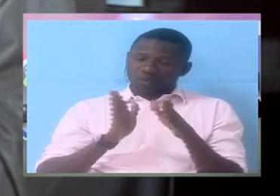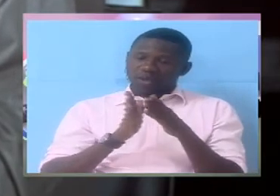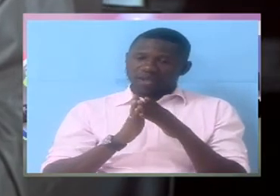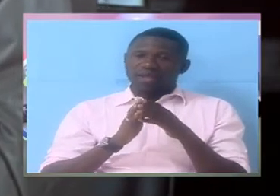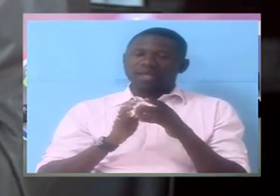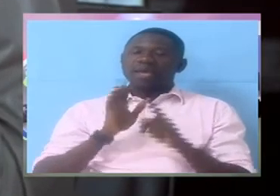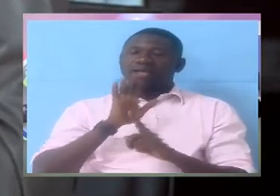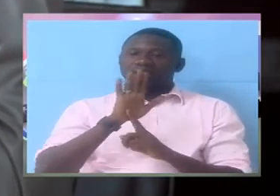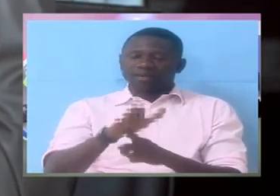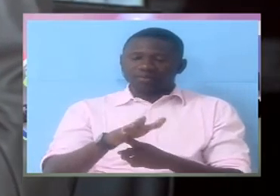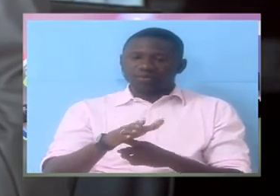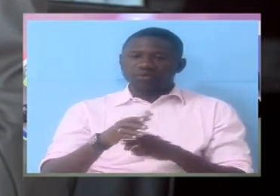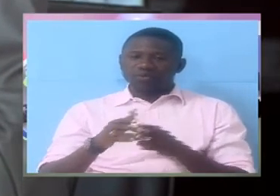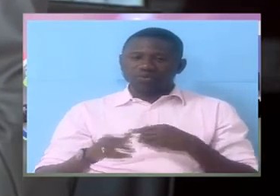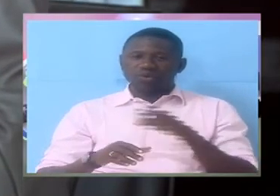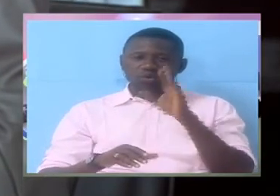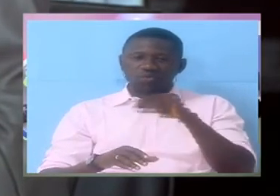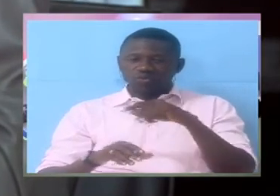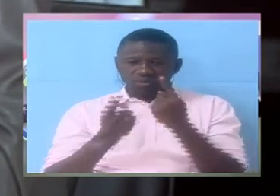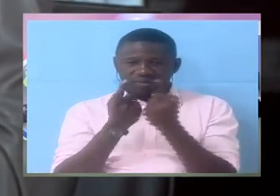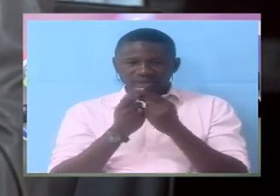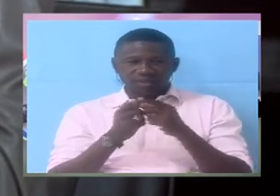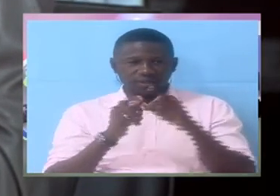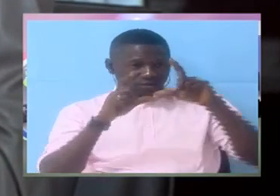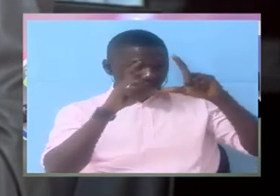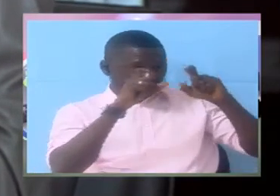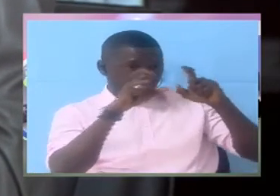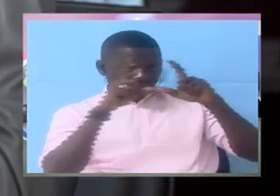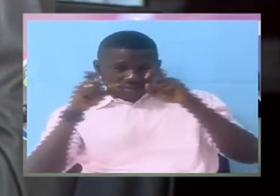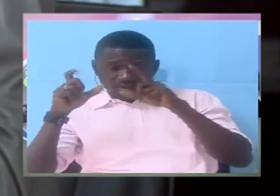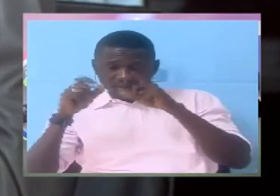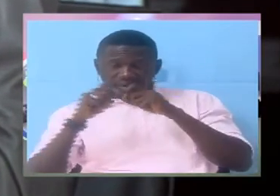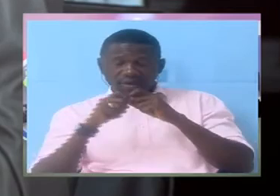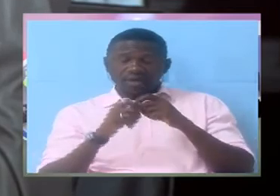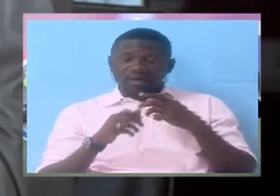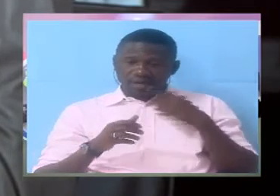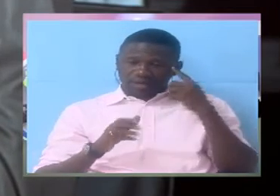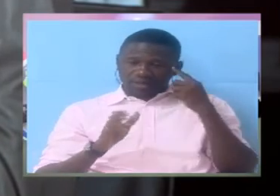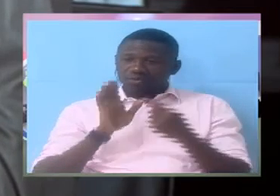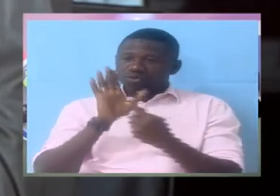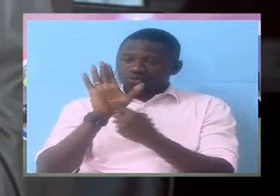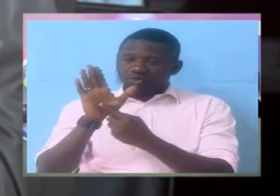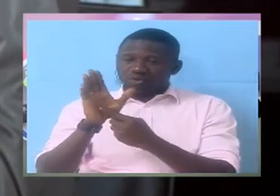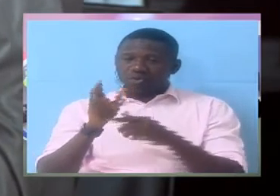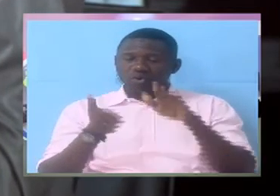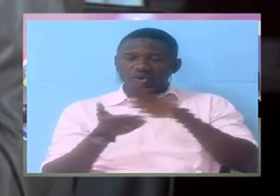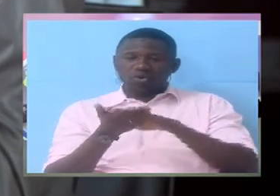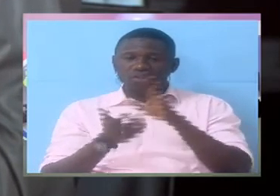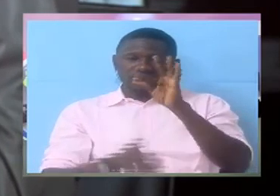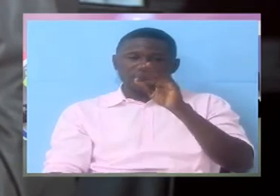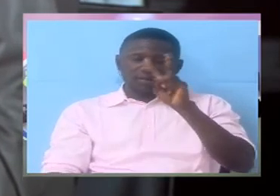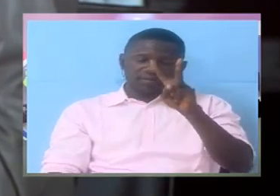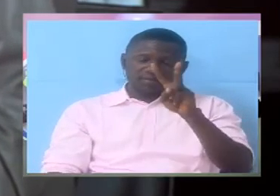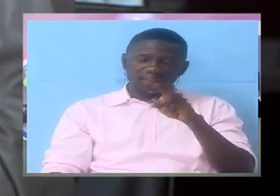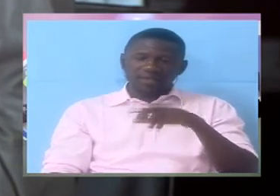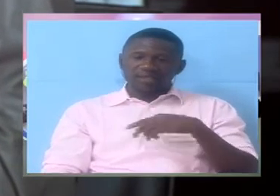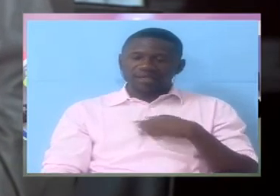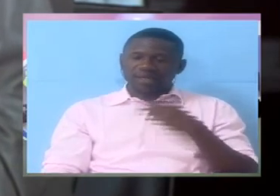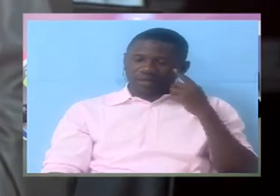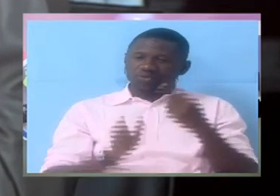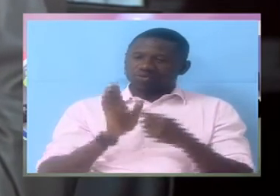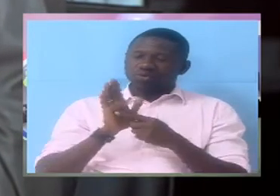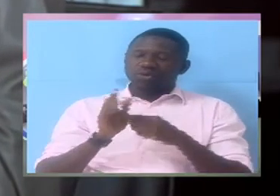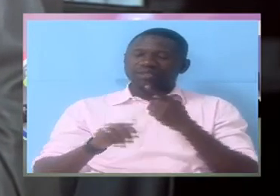muluma aliye television bunda alwato killing or nebejang, but ya itandi watul medinul